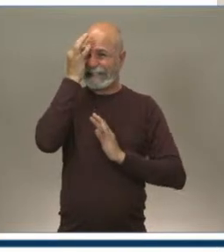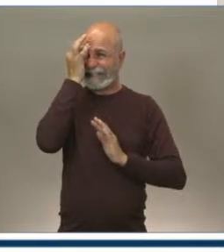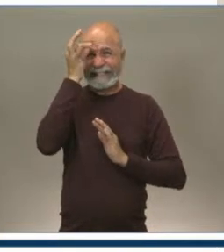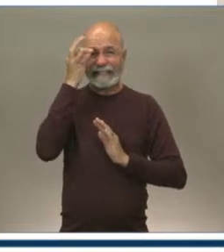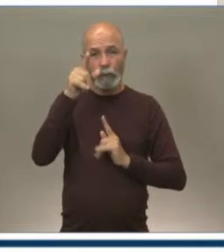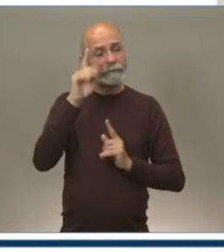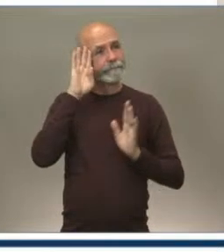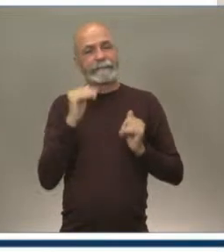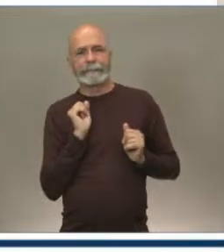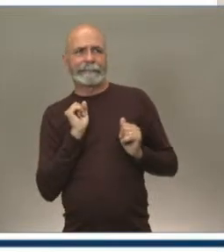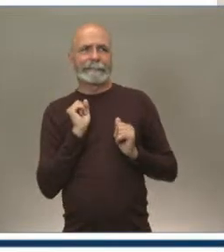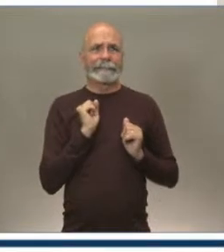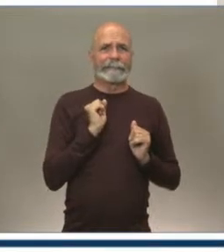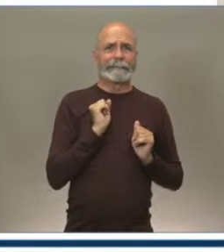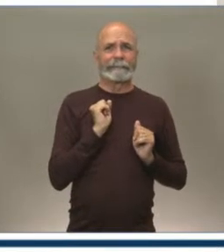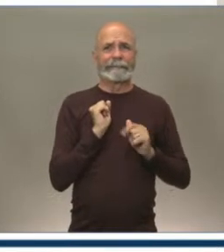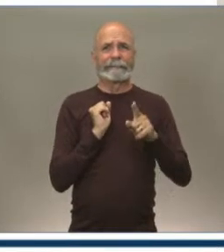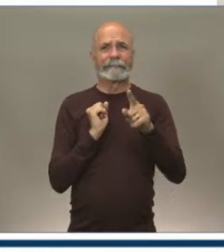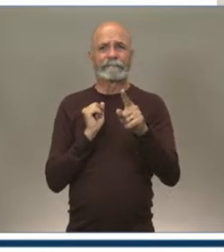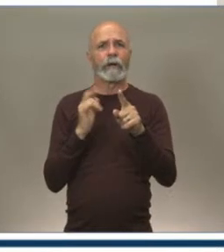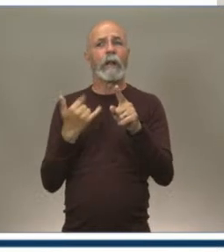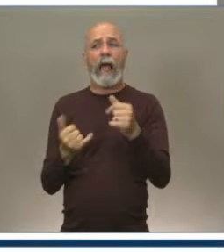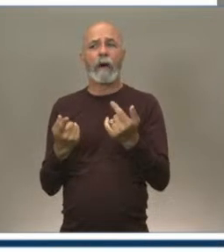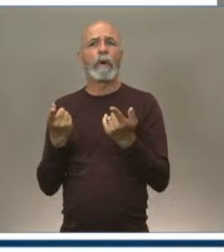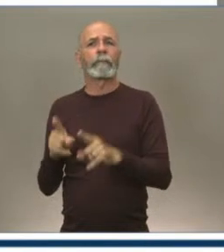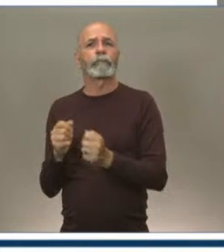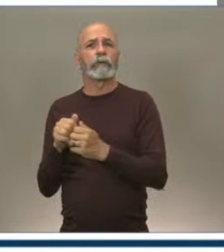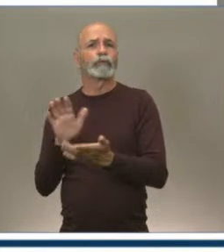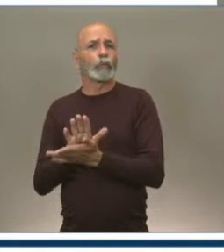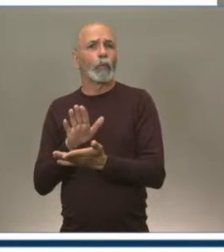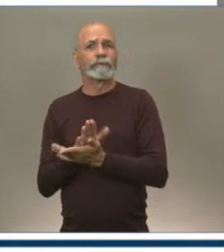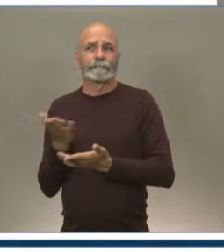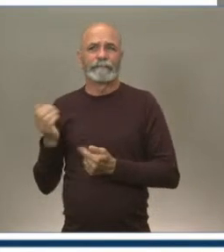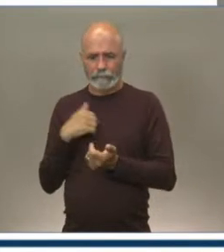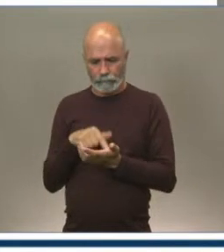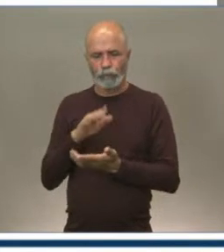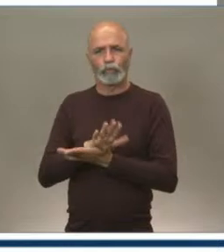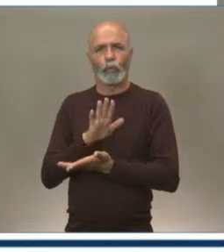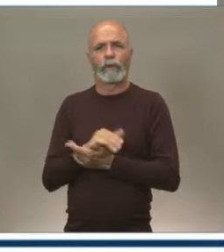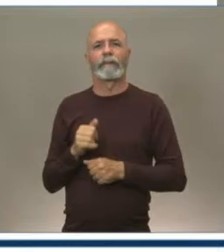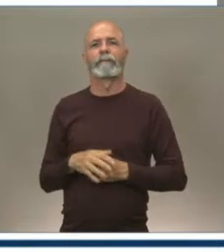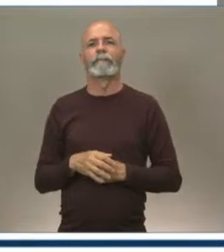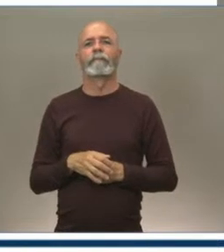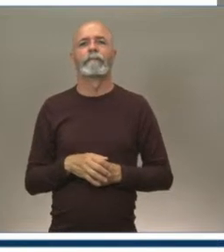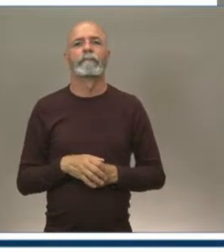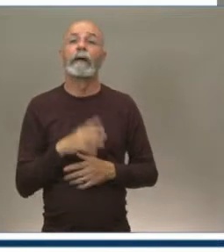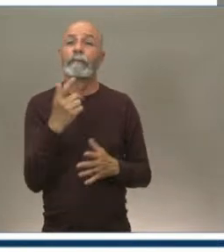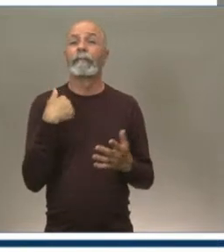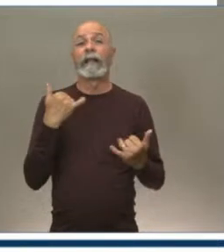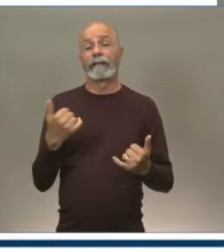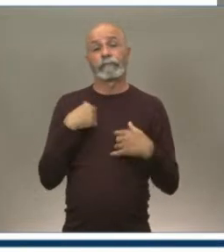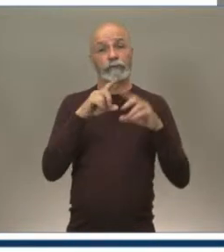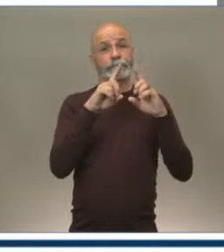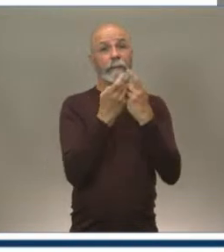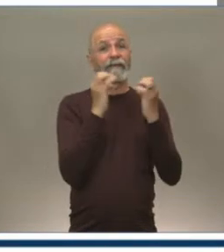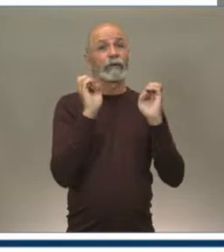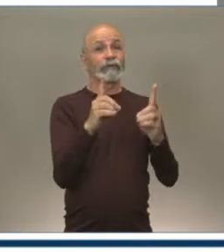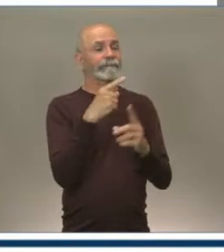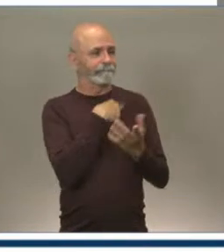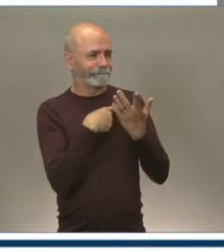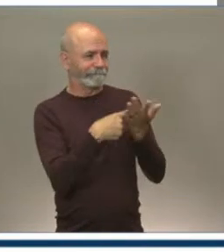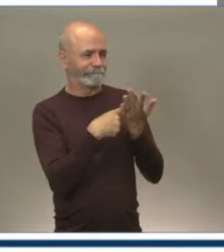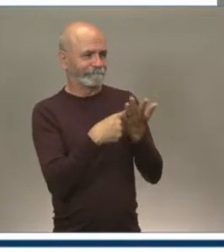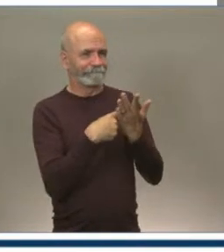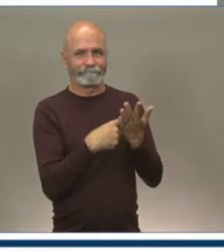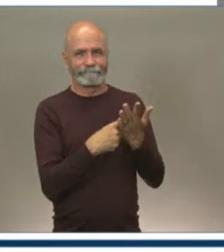year? So I'm having conversations this week with my colleagues in the Department of Education about are there ways we